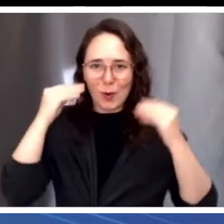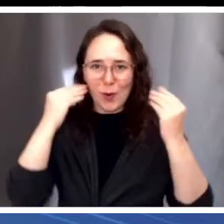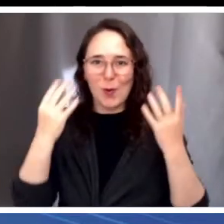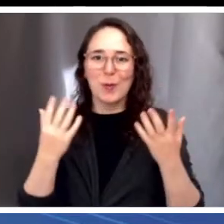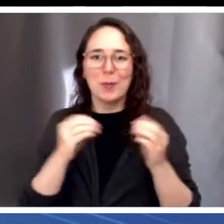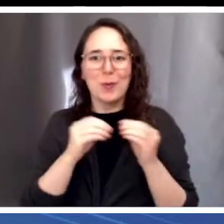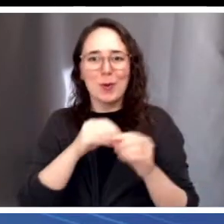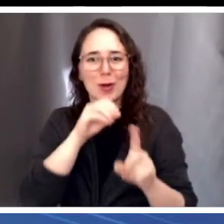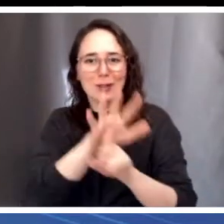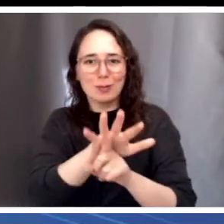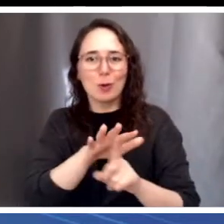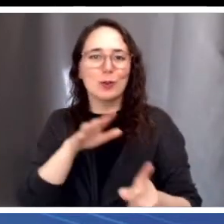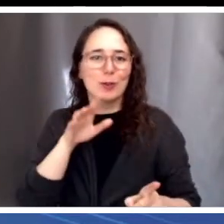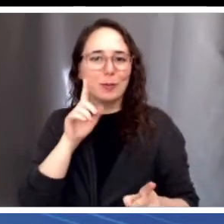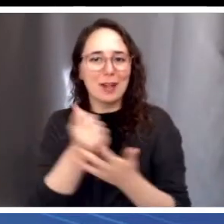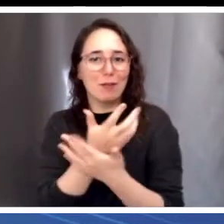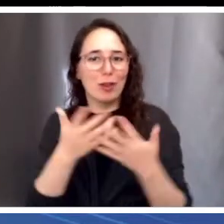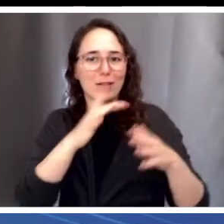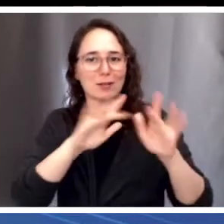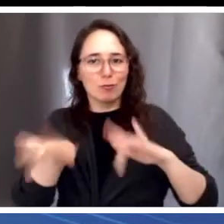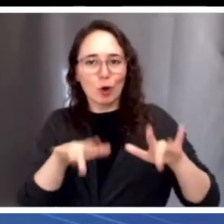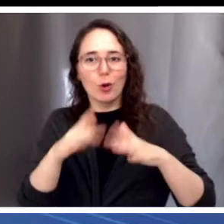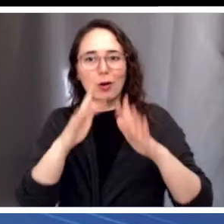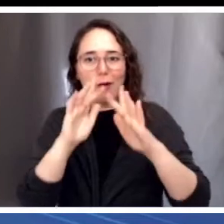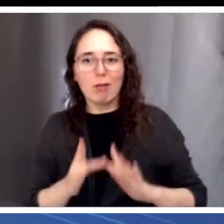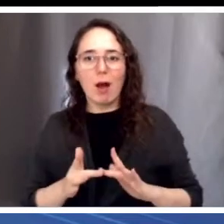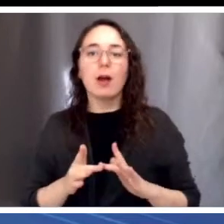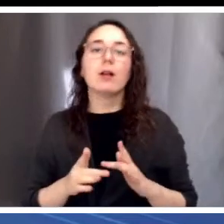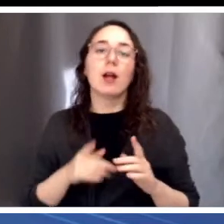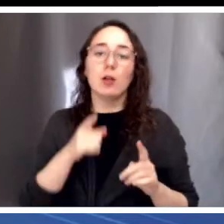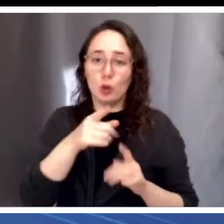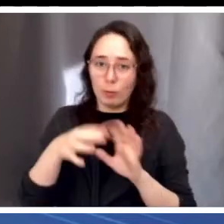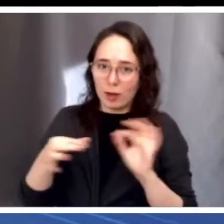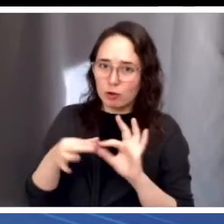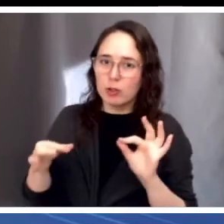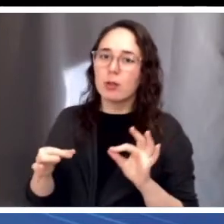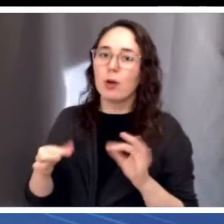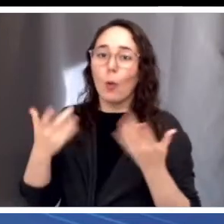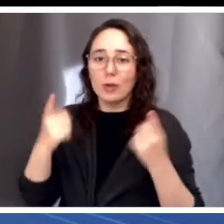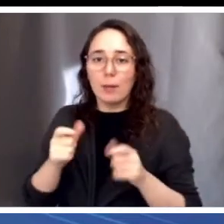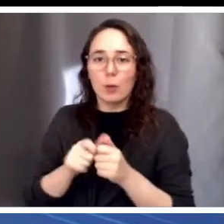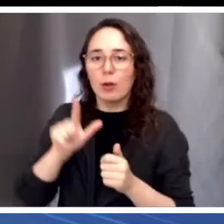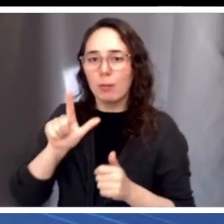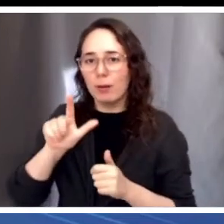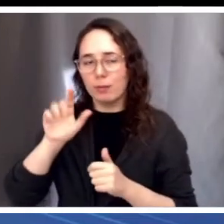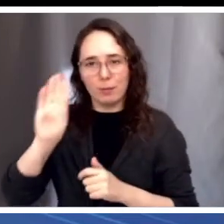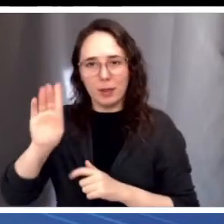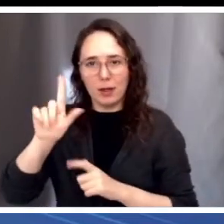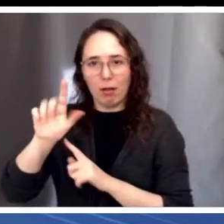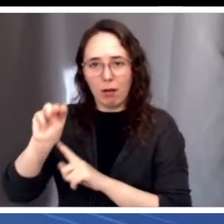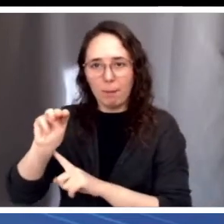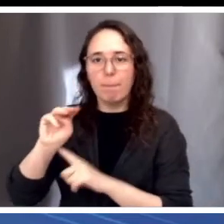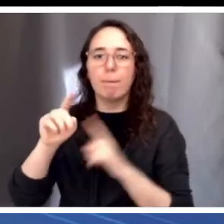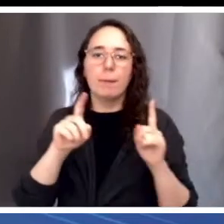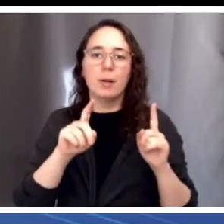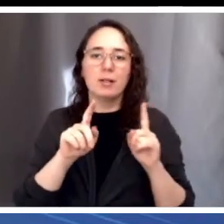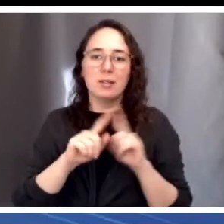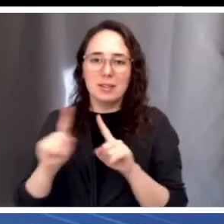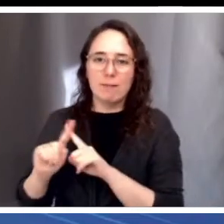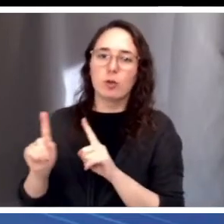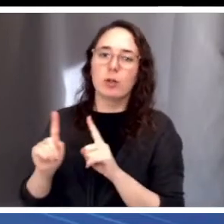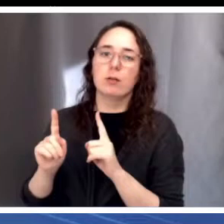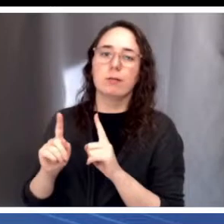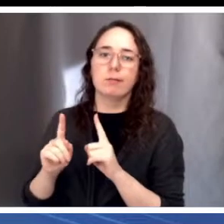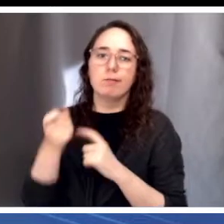as far as what's been happening with Black Lives Matter and I, you know, this kind of, like, certainly there being a lot more